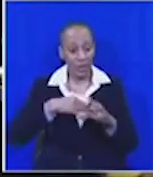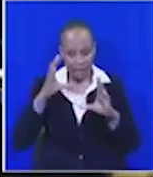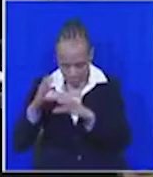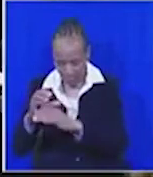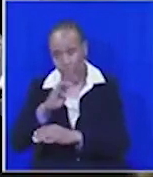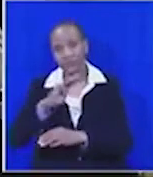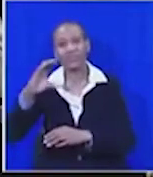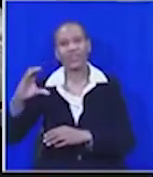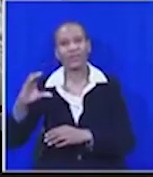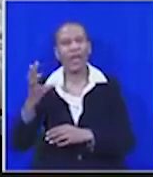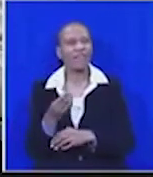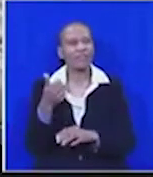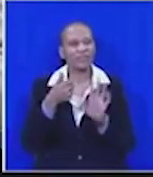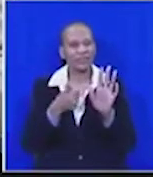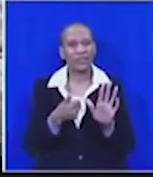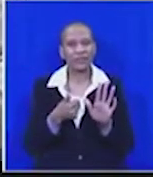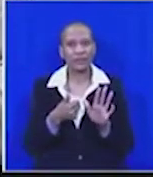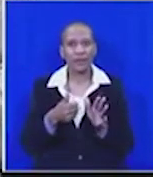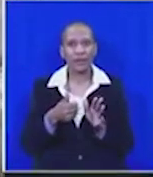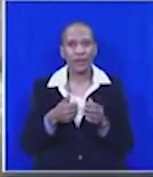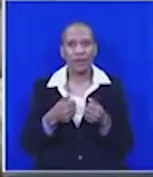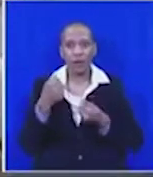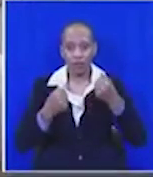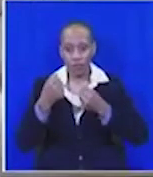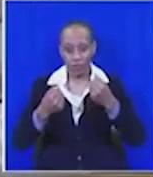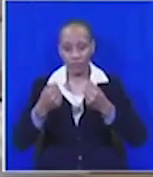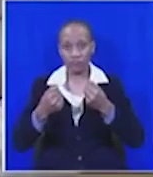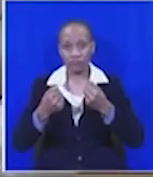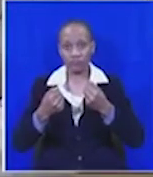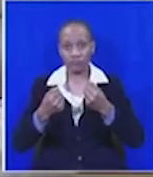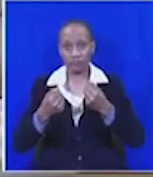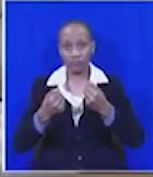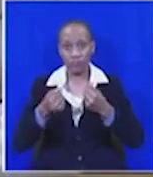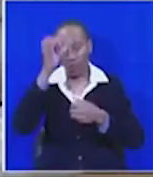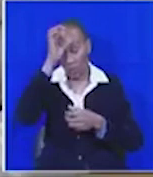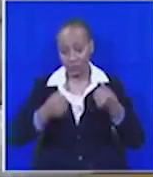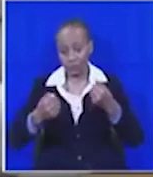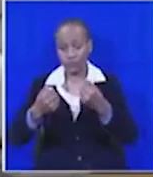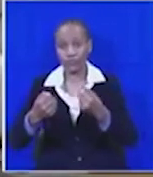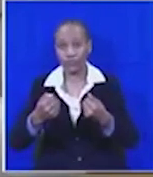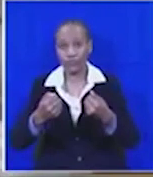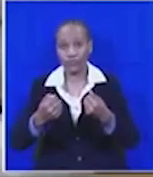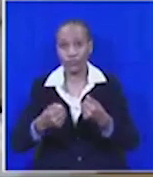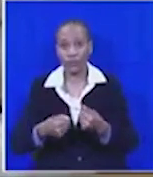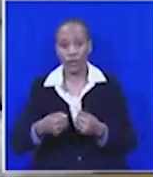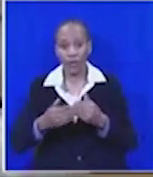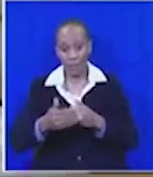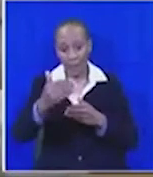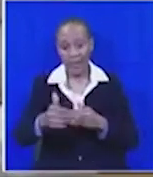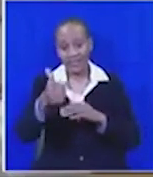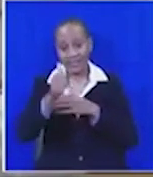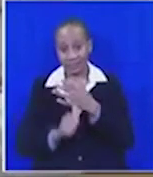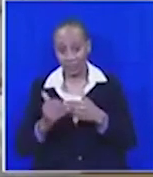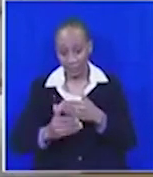for about 6 mobile police stations in the next few months and so on. But the second